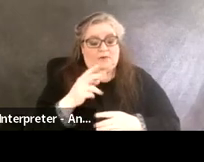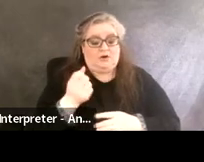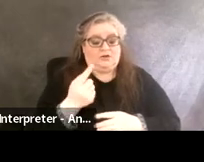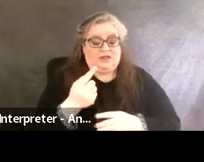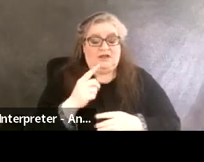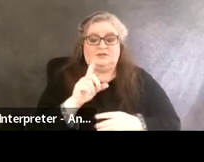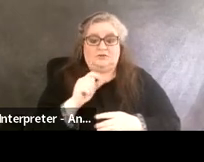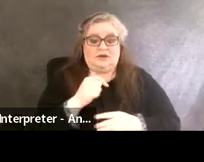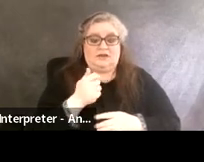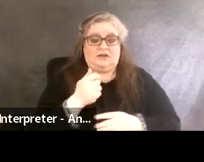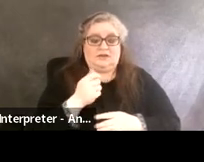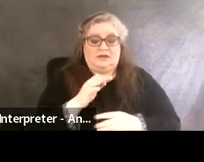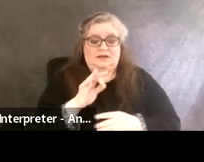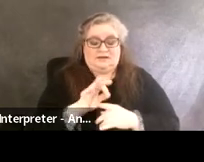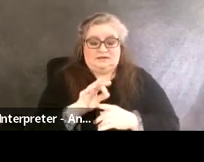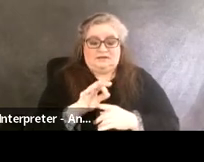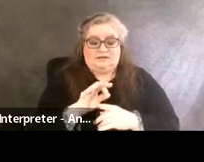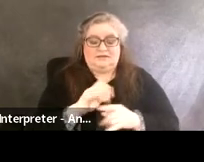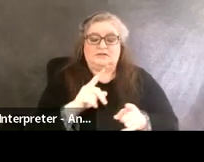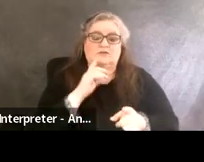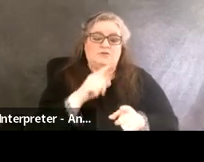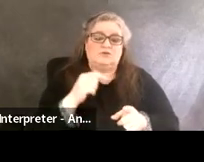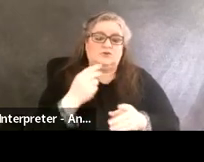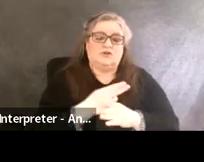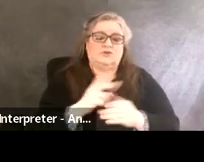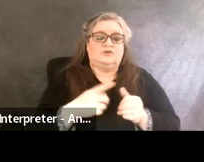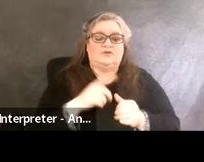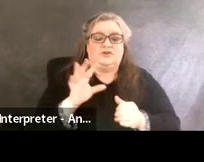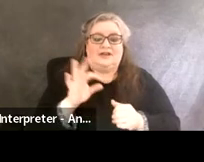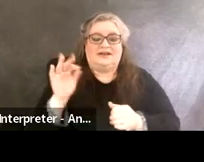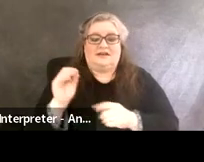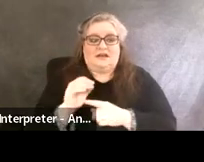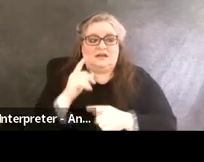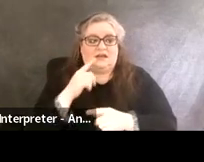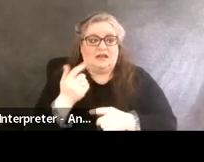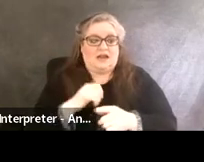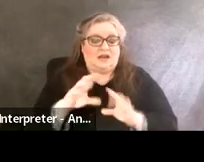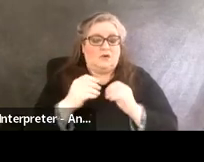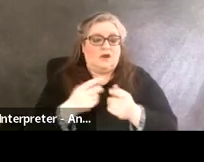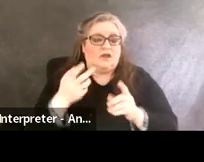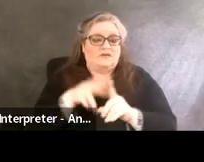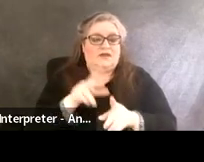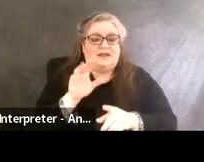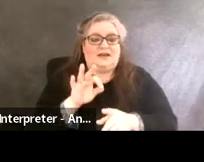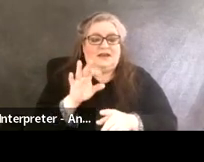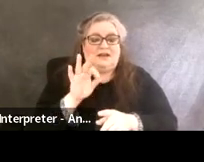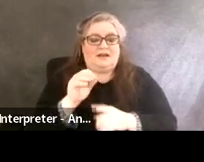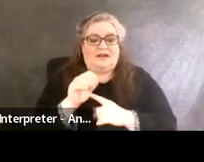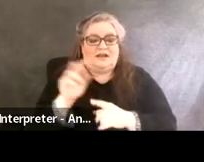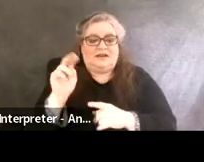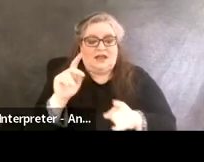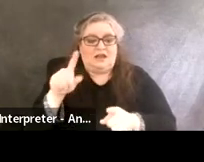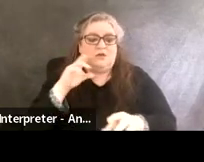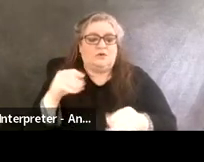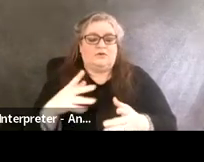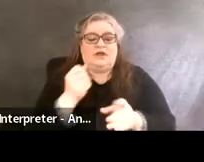your first 990 filing. And for any organizations that file the 990N or the e-postcard, you'll provide